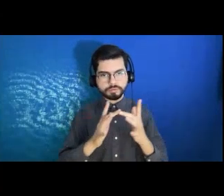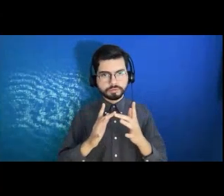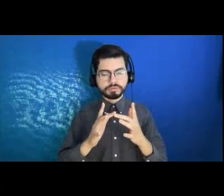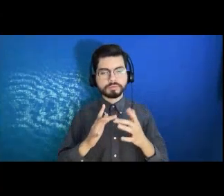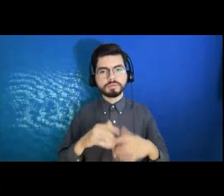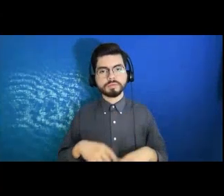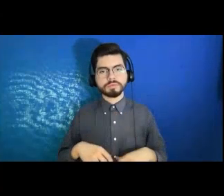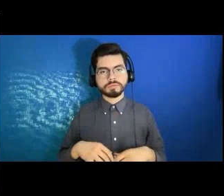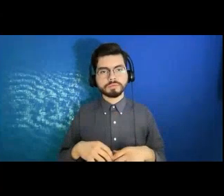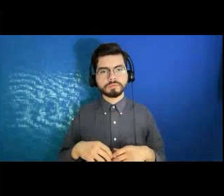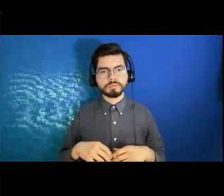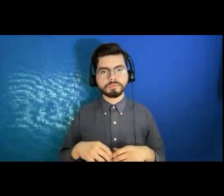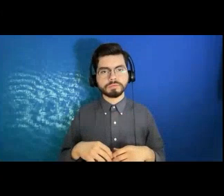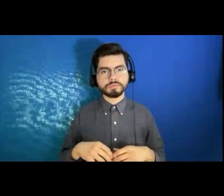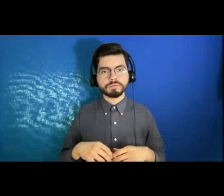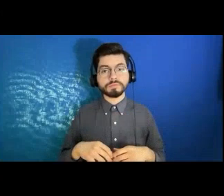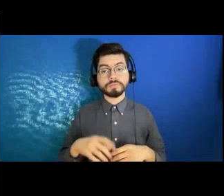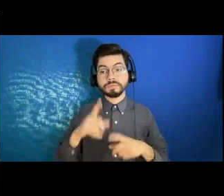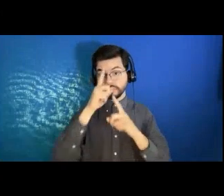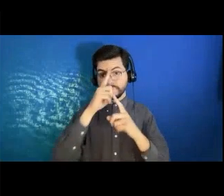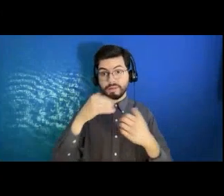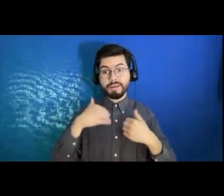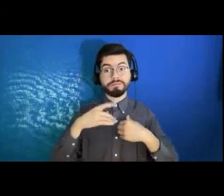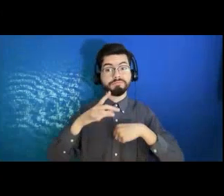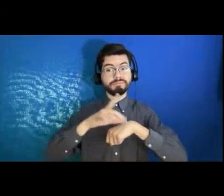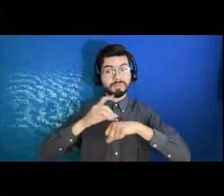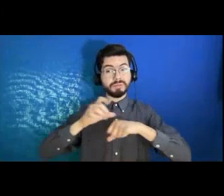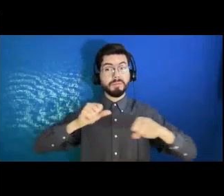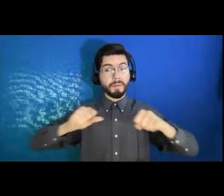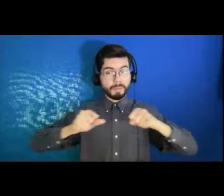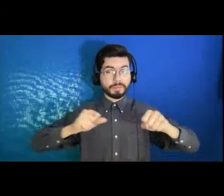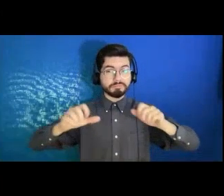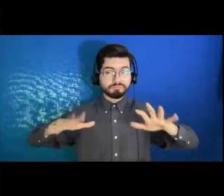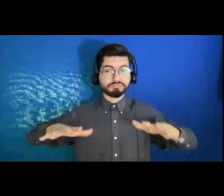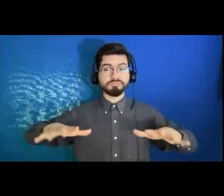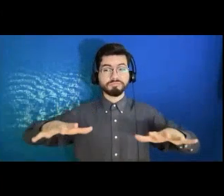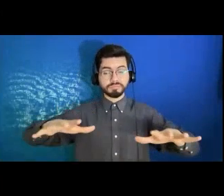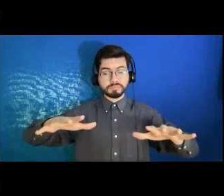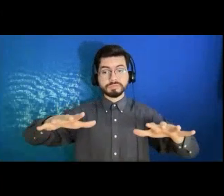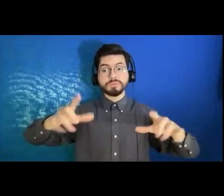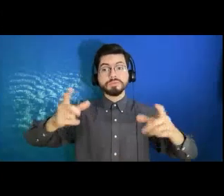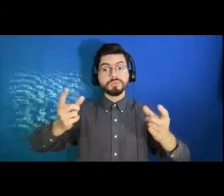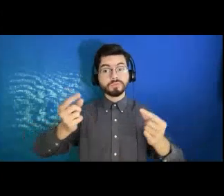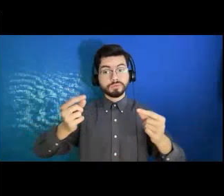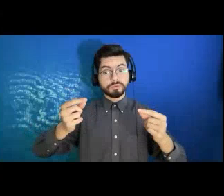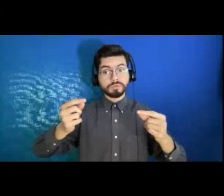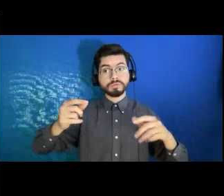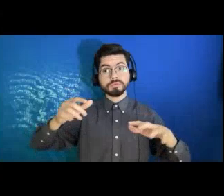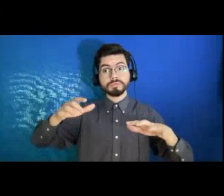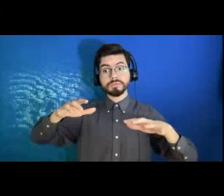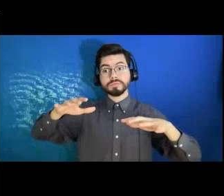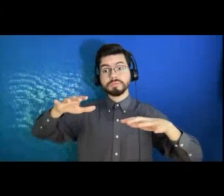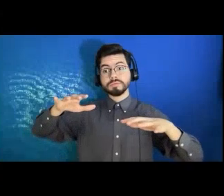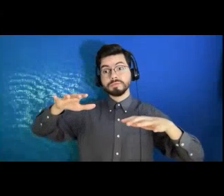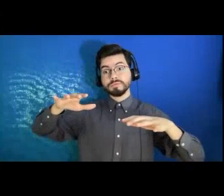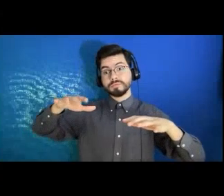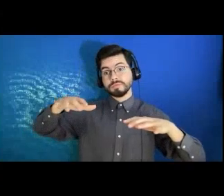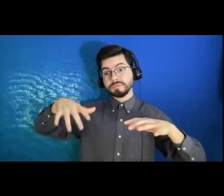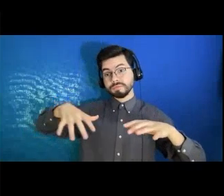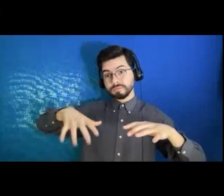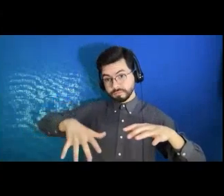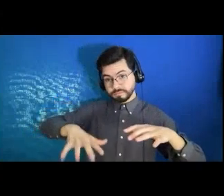to have seismic energy from the source go down, bounce off the top of the magma reservoir, and come